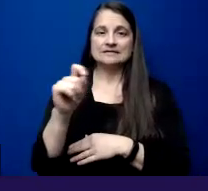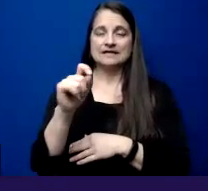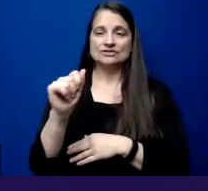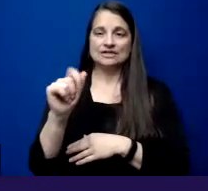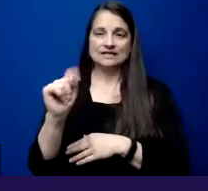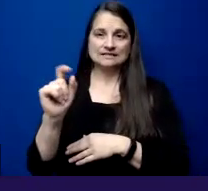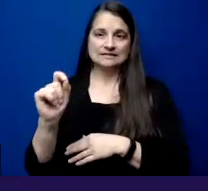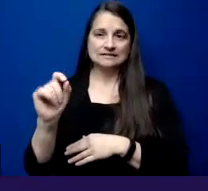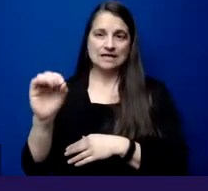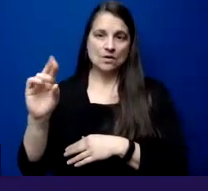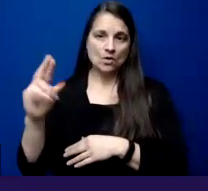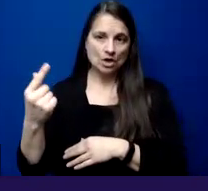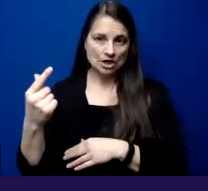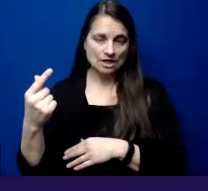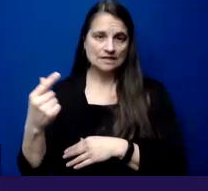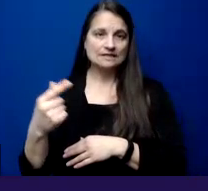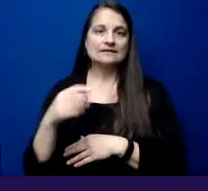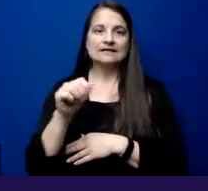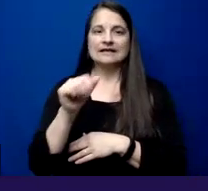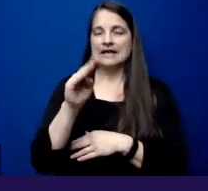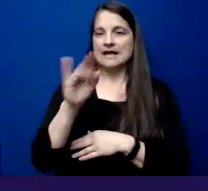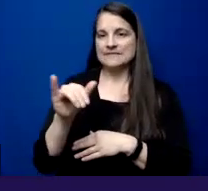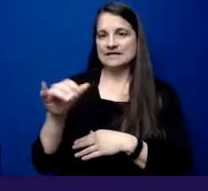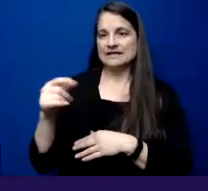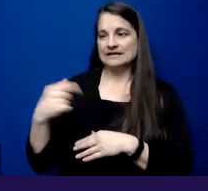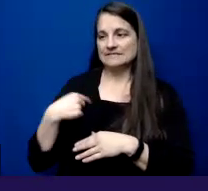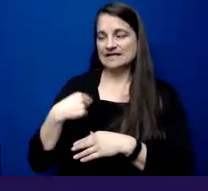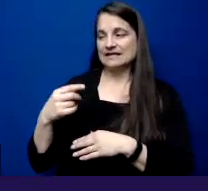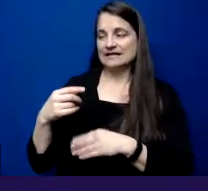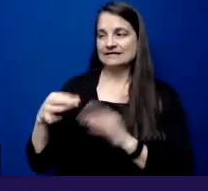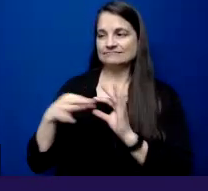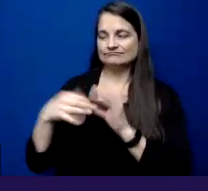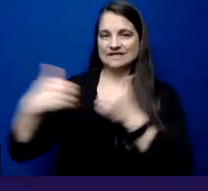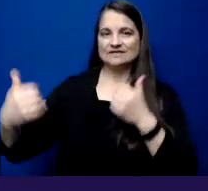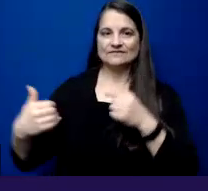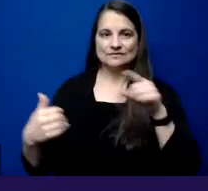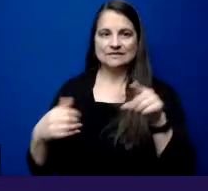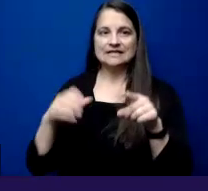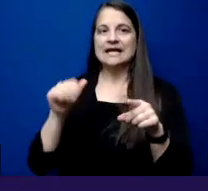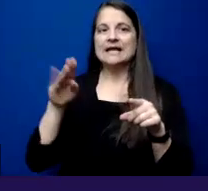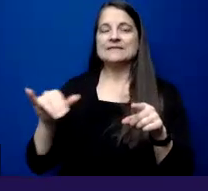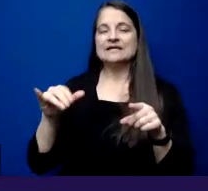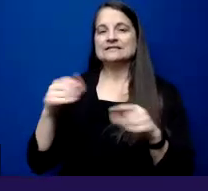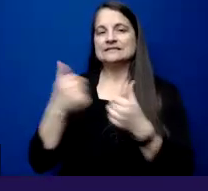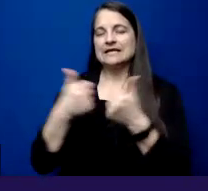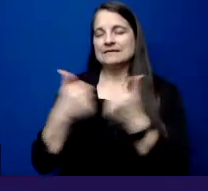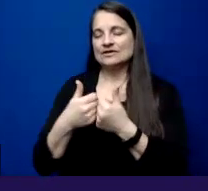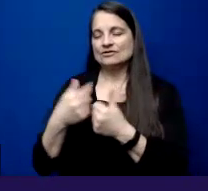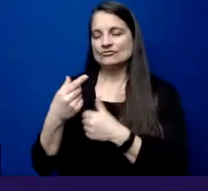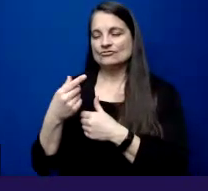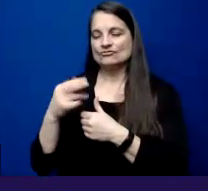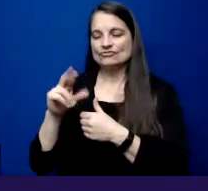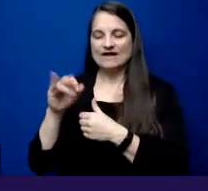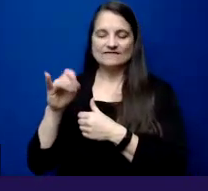mi-at.org. And you can reach Abby and I individually as well. Abby is our gaming and crafting expert on the team. Her email is